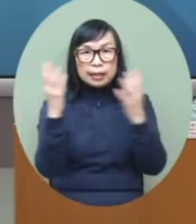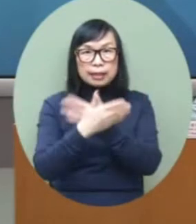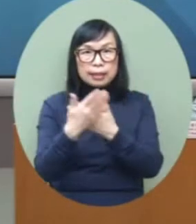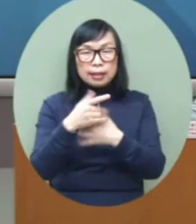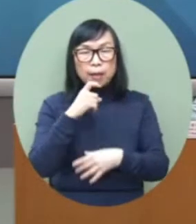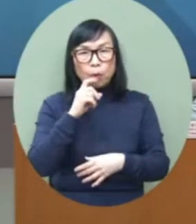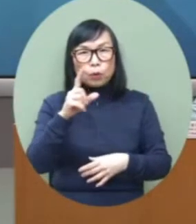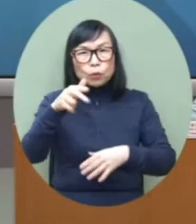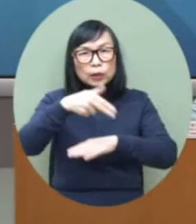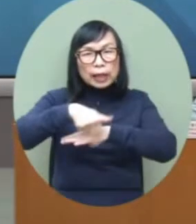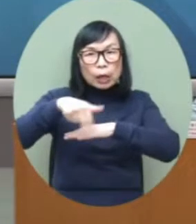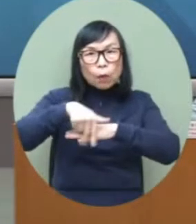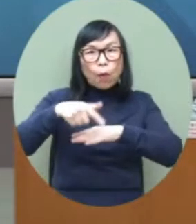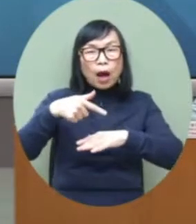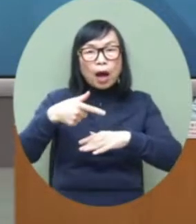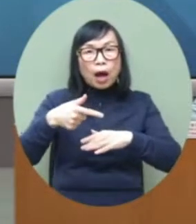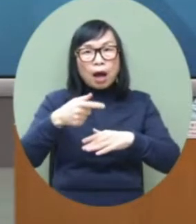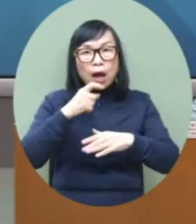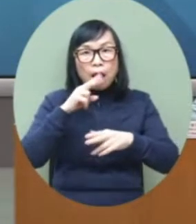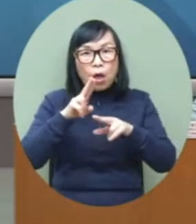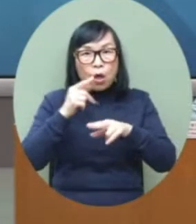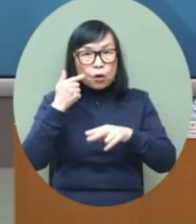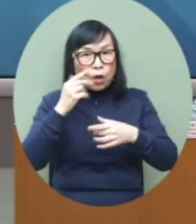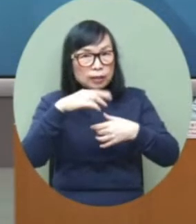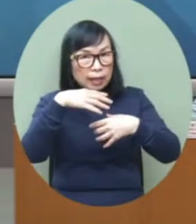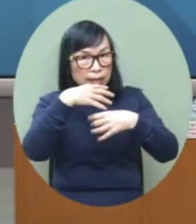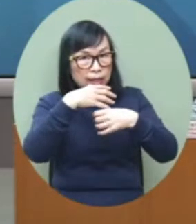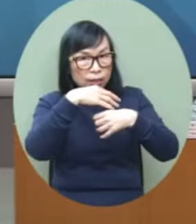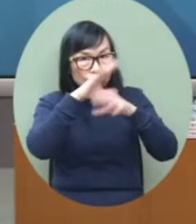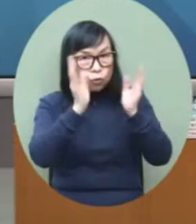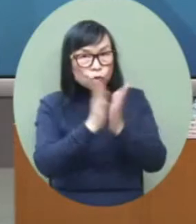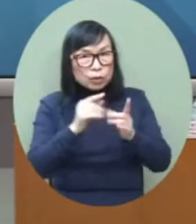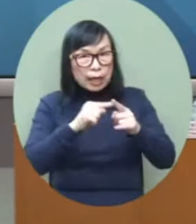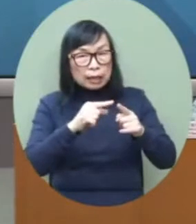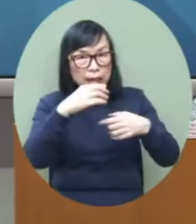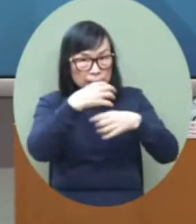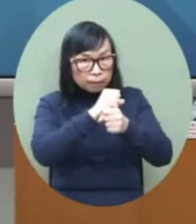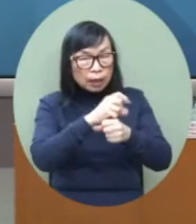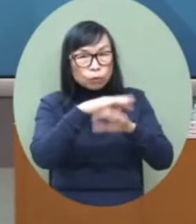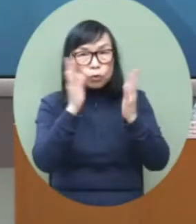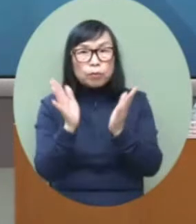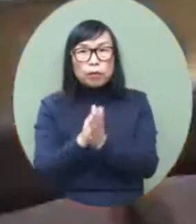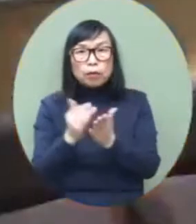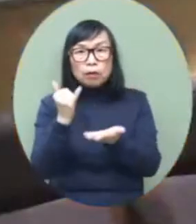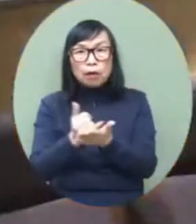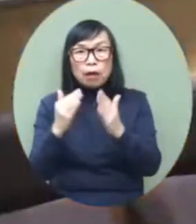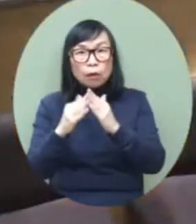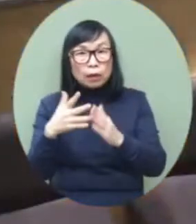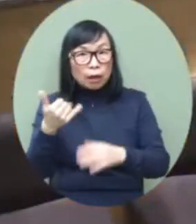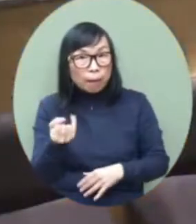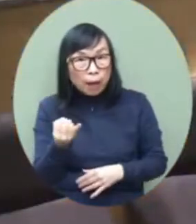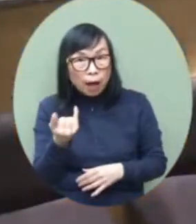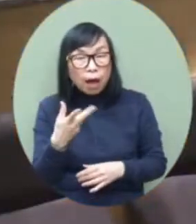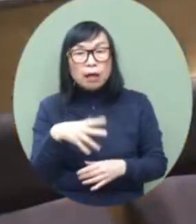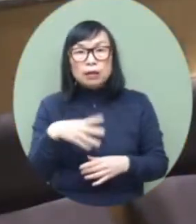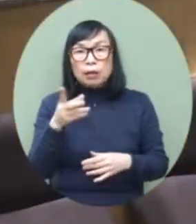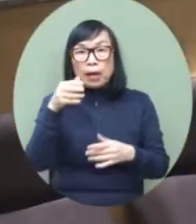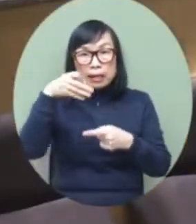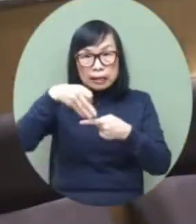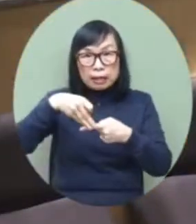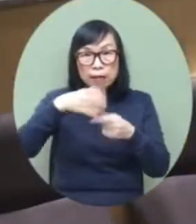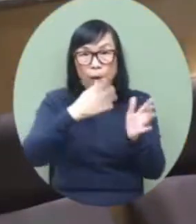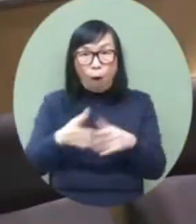Cable TV, will you implement the mandatory testing, and will there be lockdown in Hong